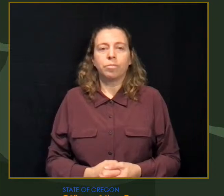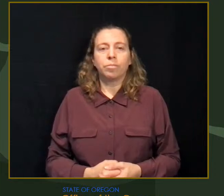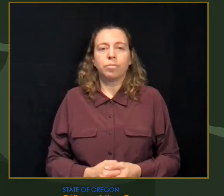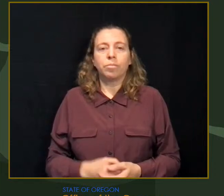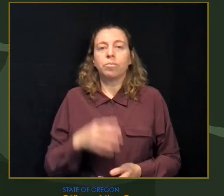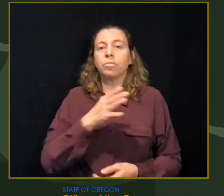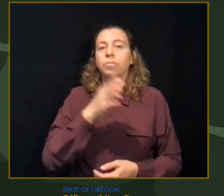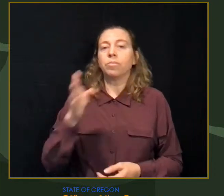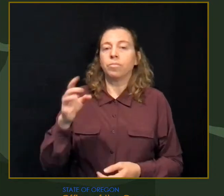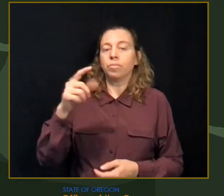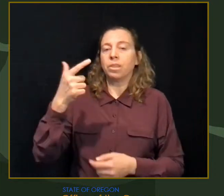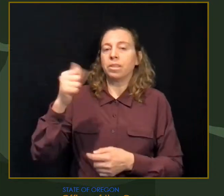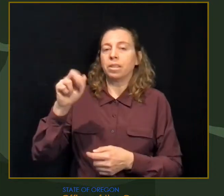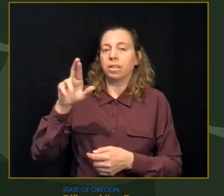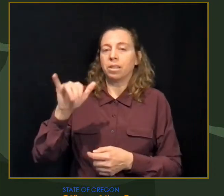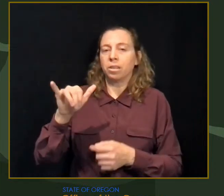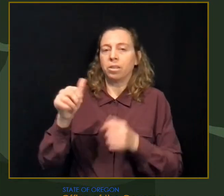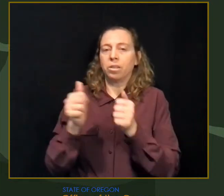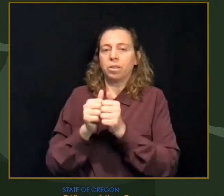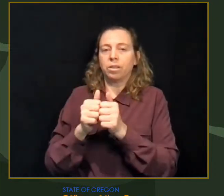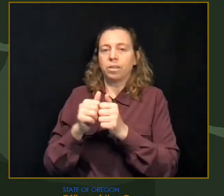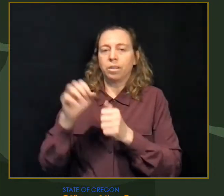Media. Go ahead, Gary.